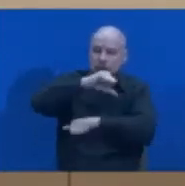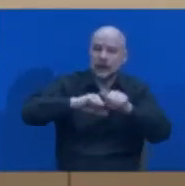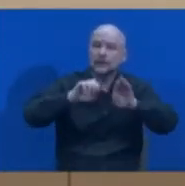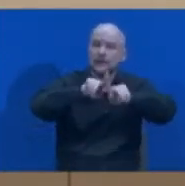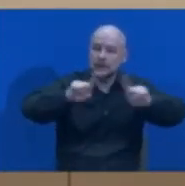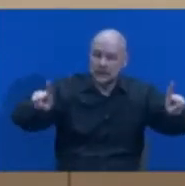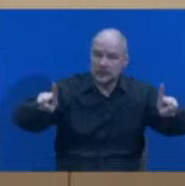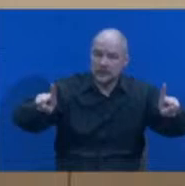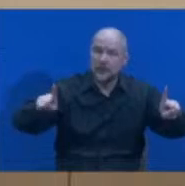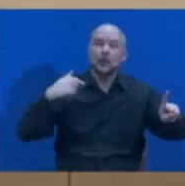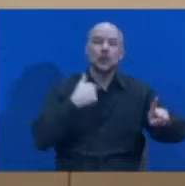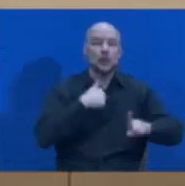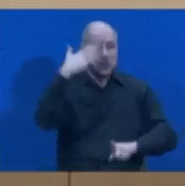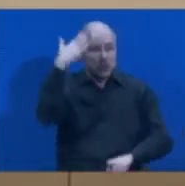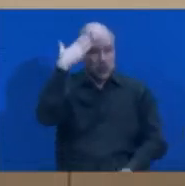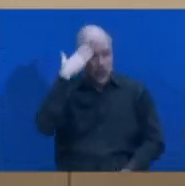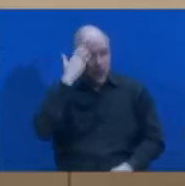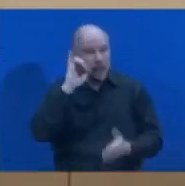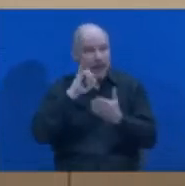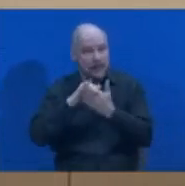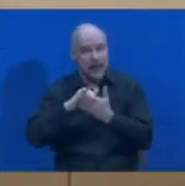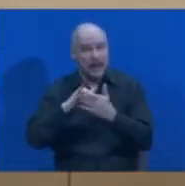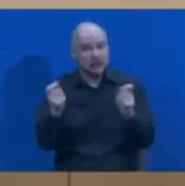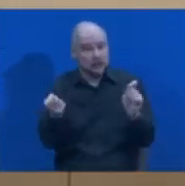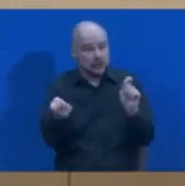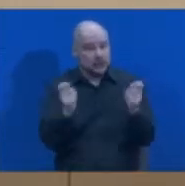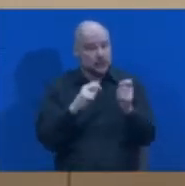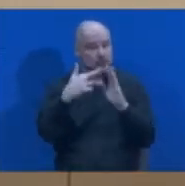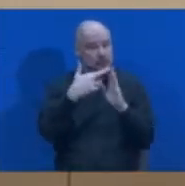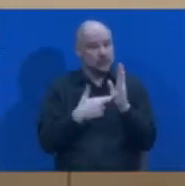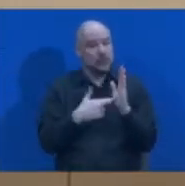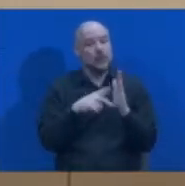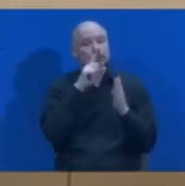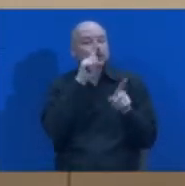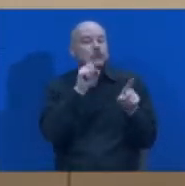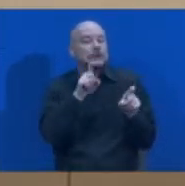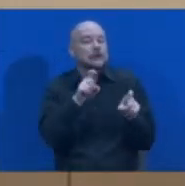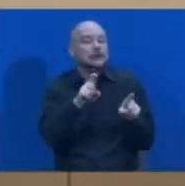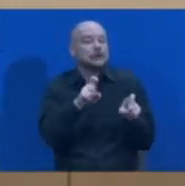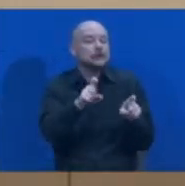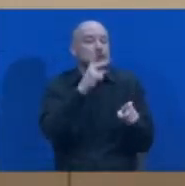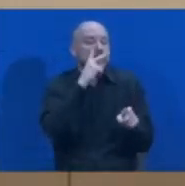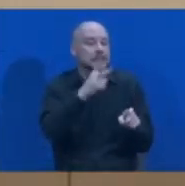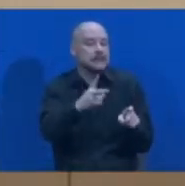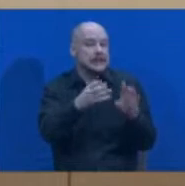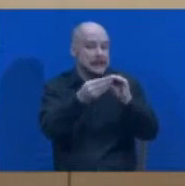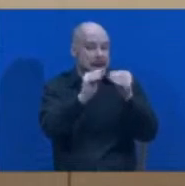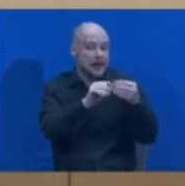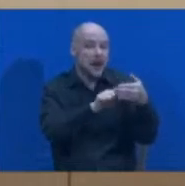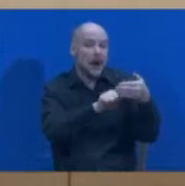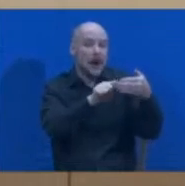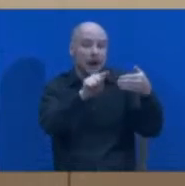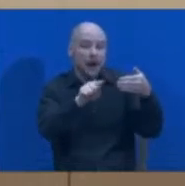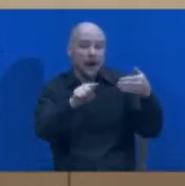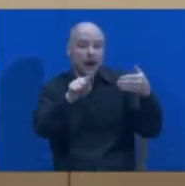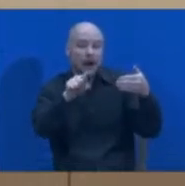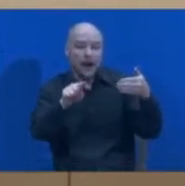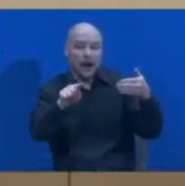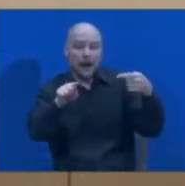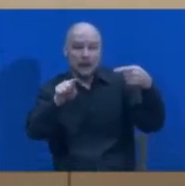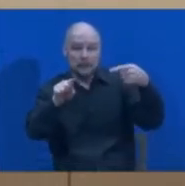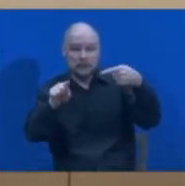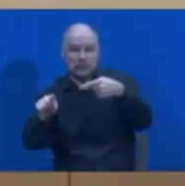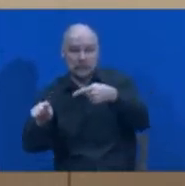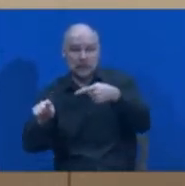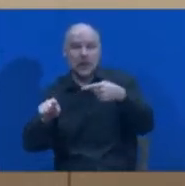should know the impact that this is going to have within the next couple of weeks. We will see that in the data.